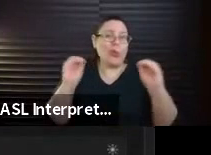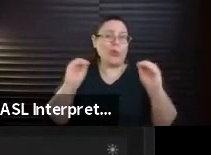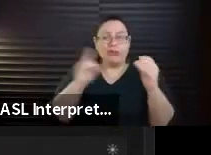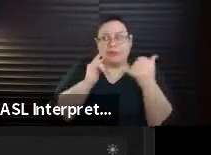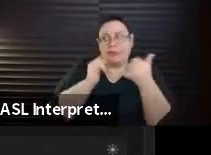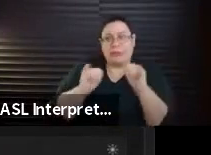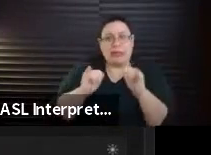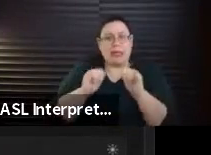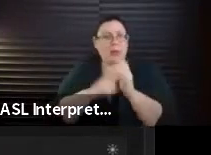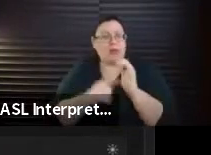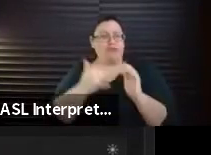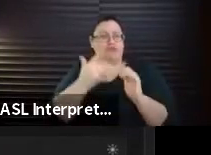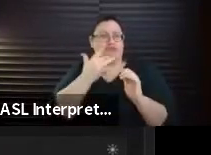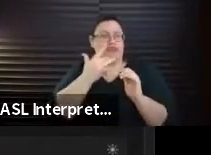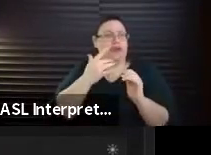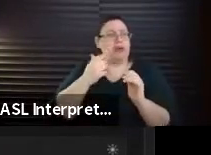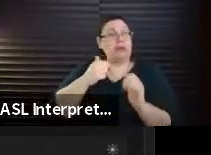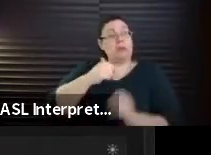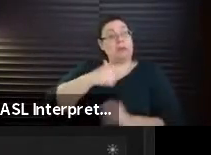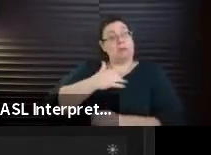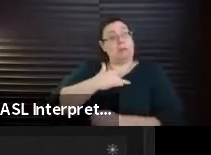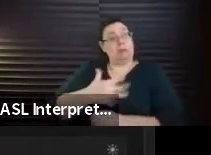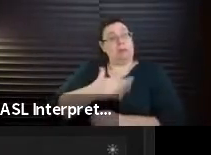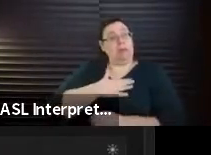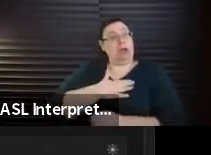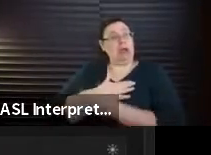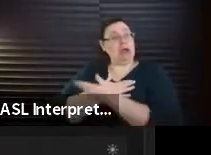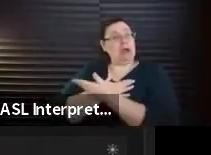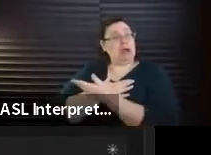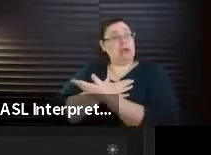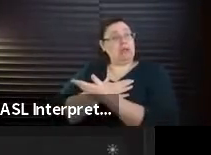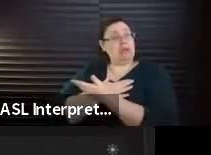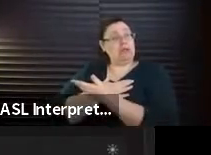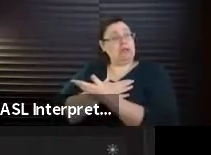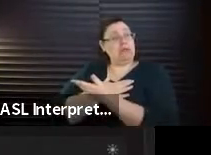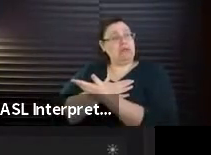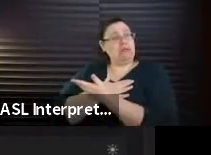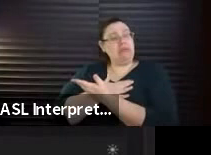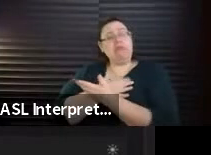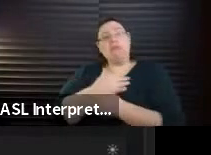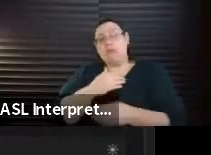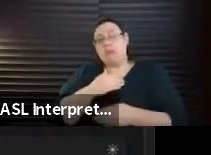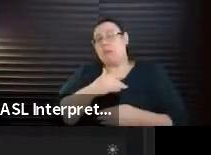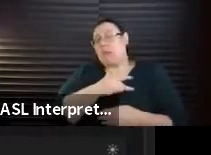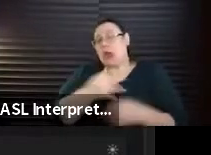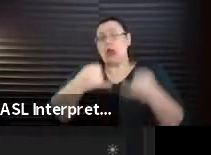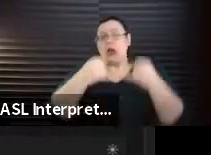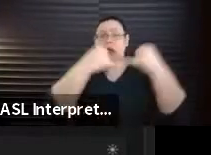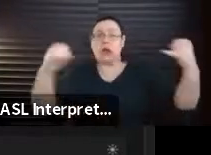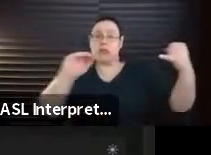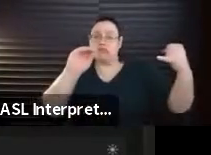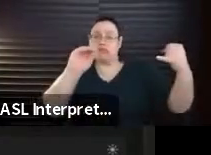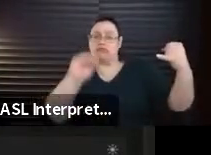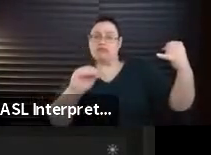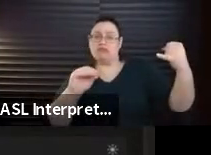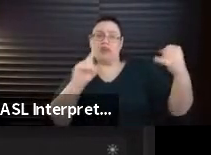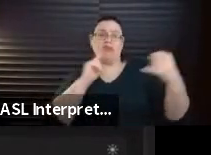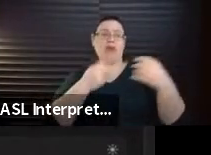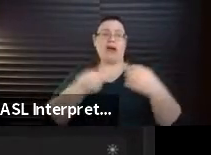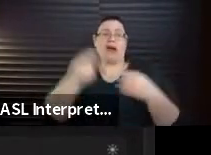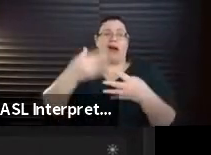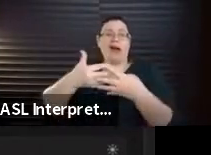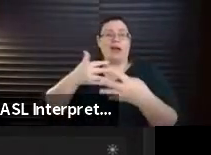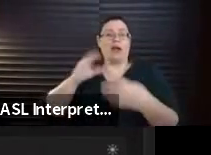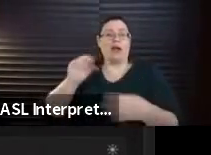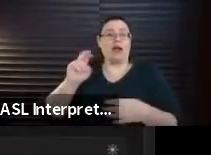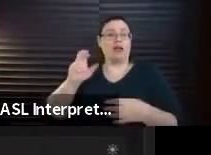going for. But I'll typically settle somewhere usually around here. This is a nice little high contrast look. And then you might go and tweak